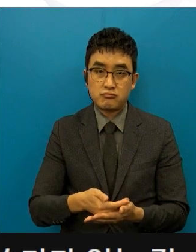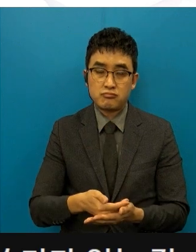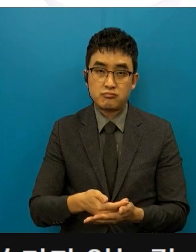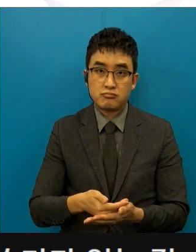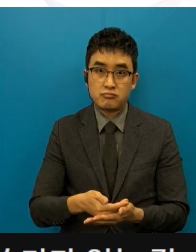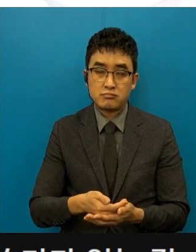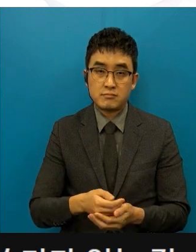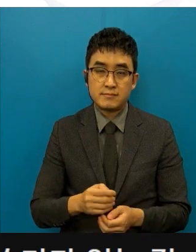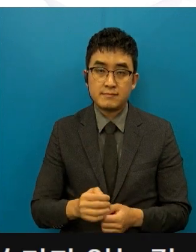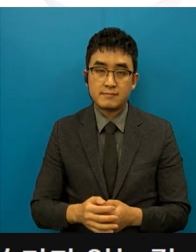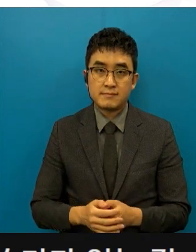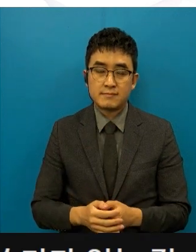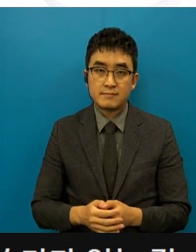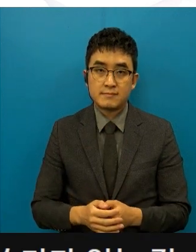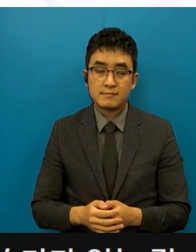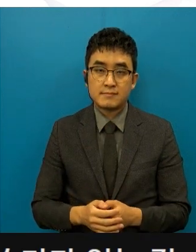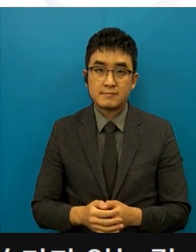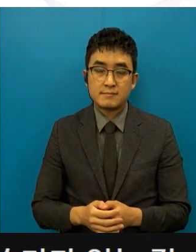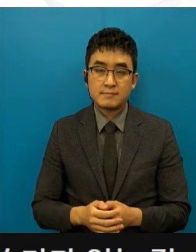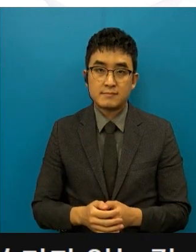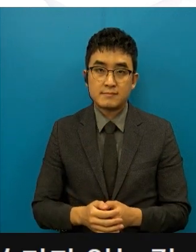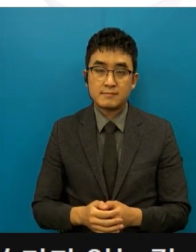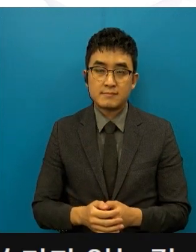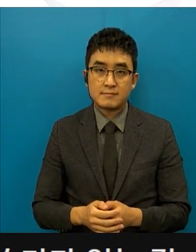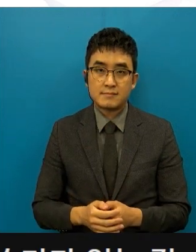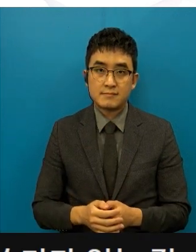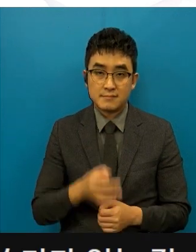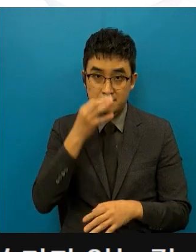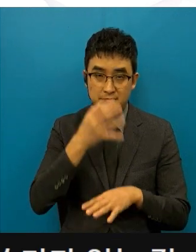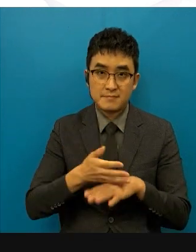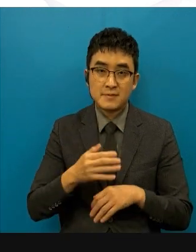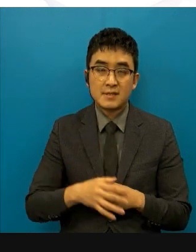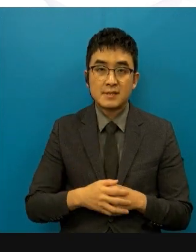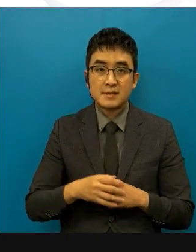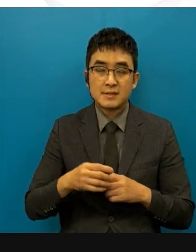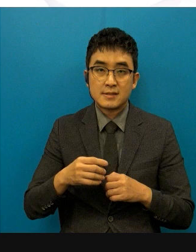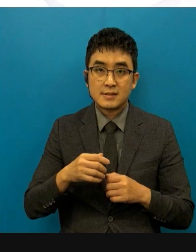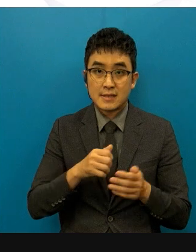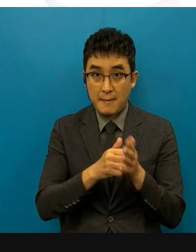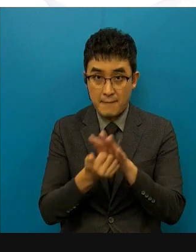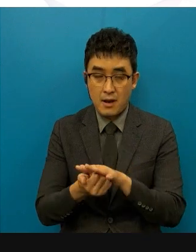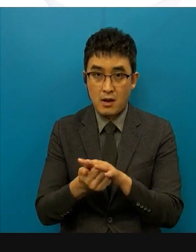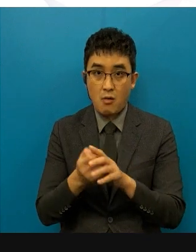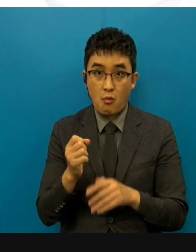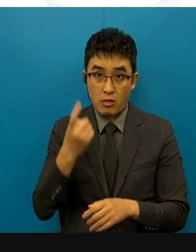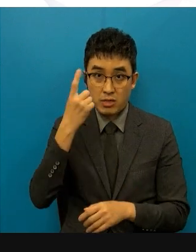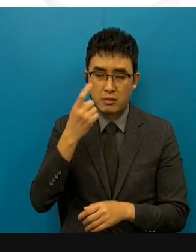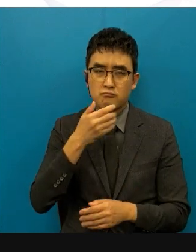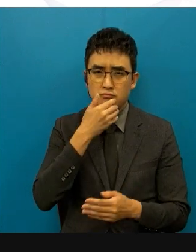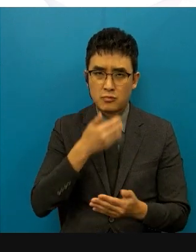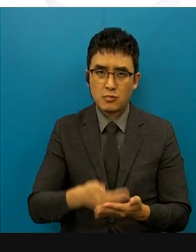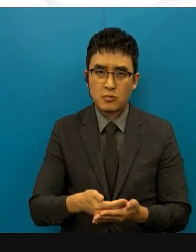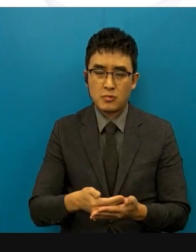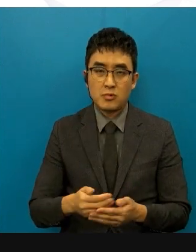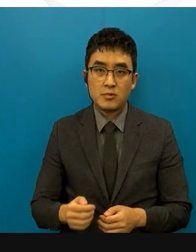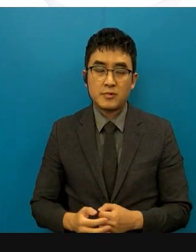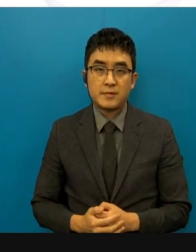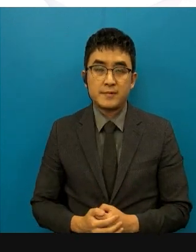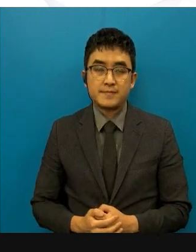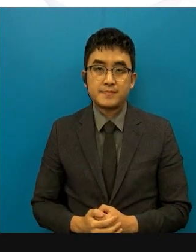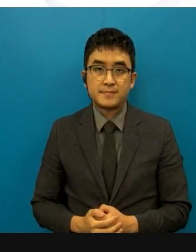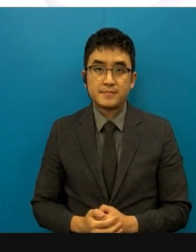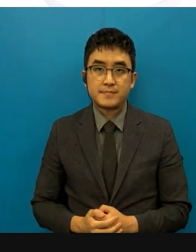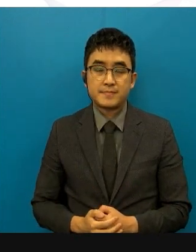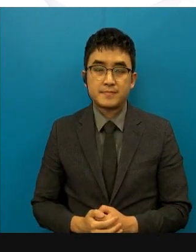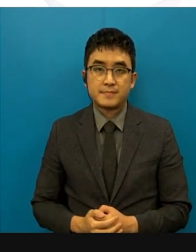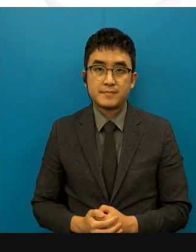cost of death tends to be more pronounced when dying at home.